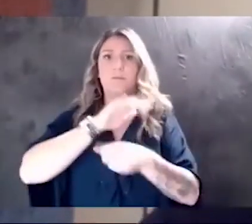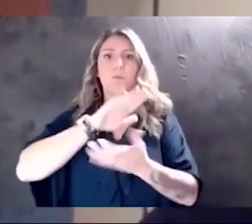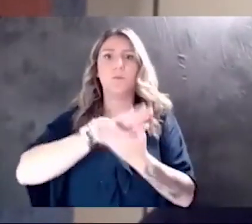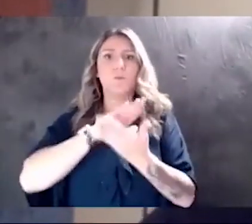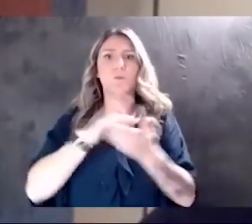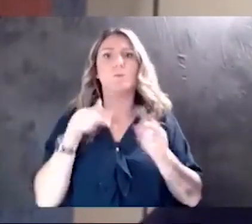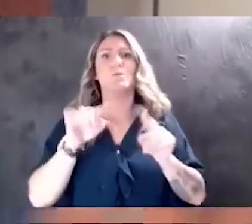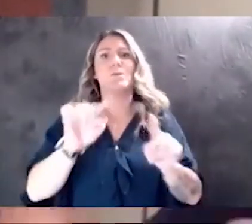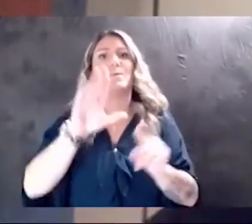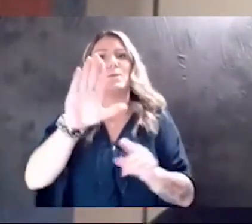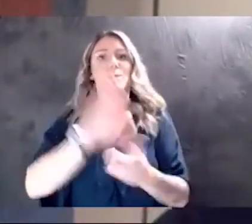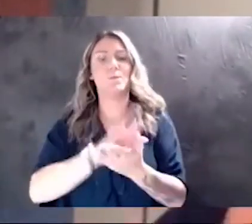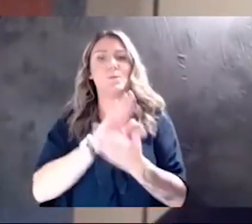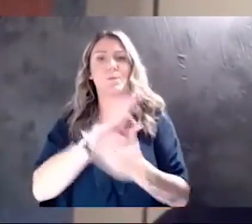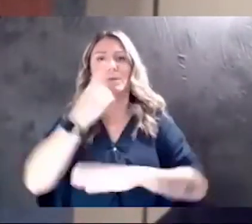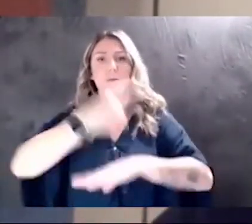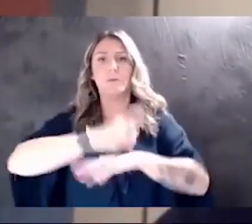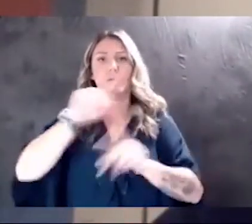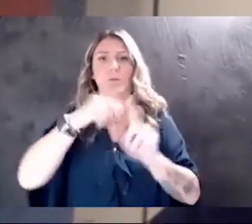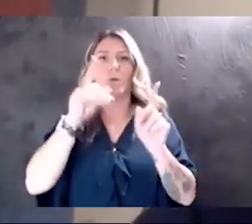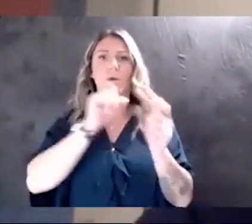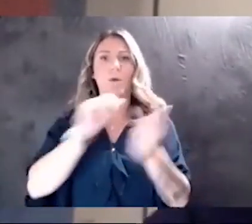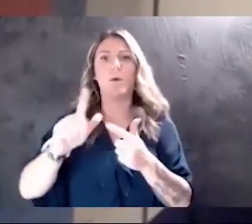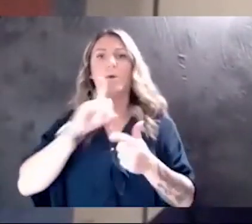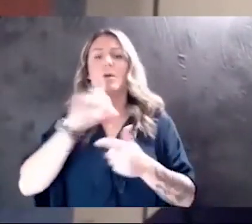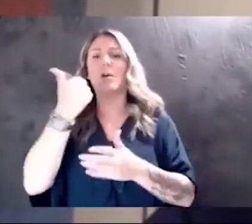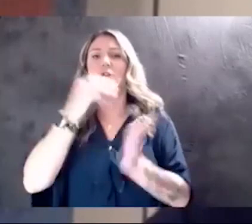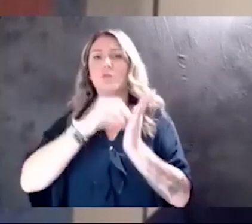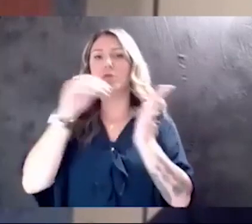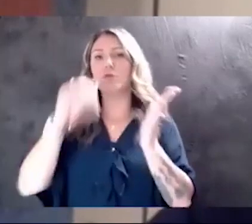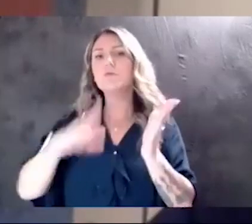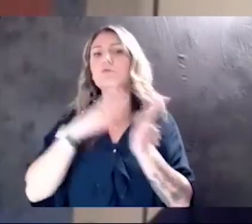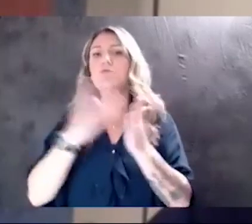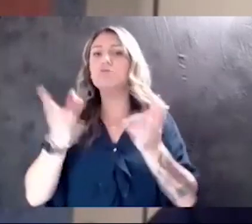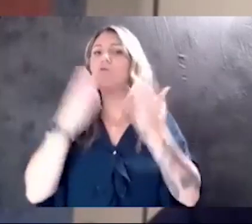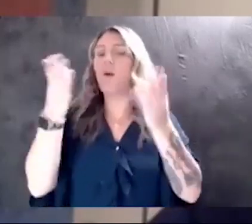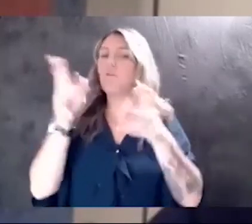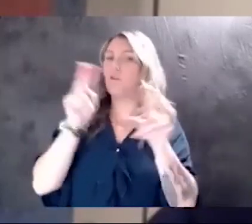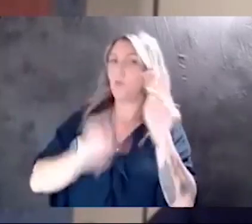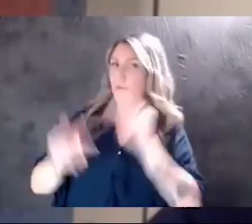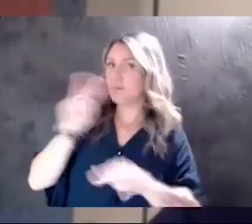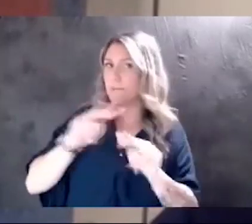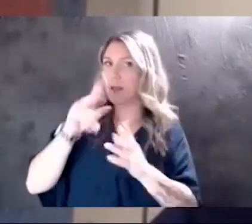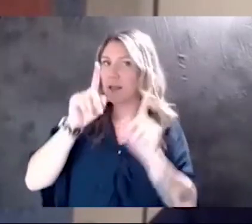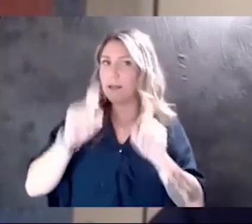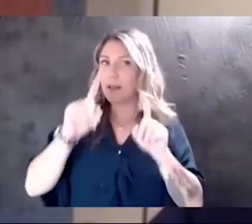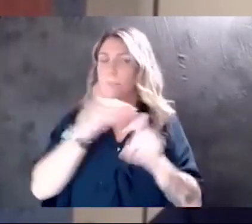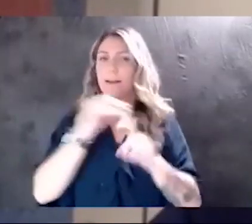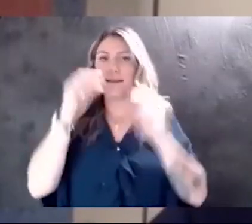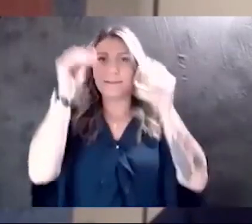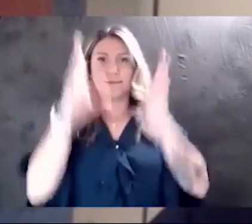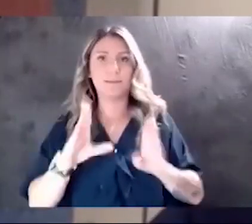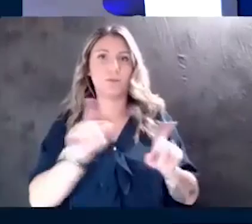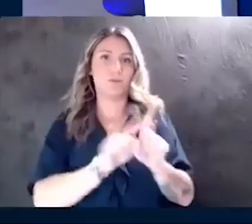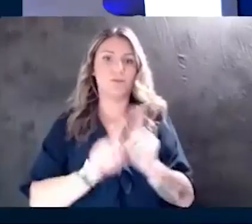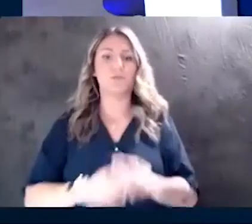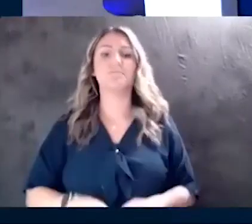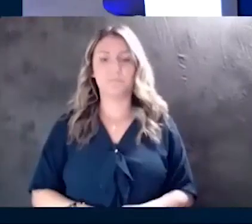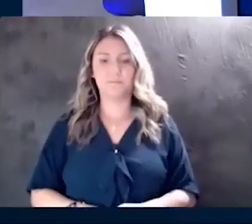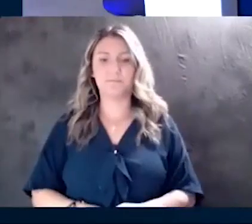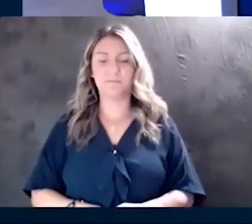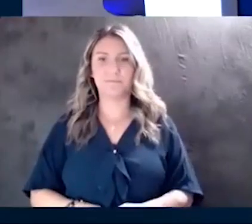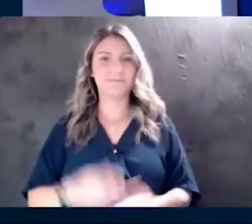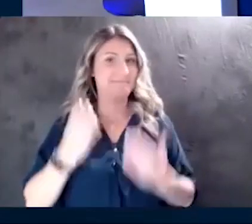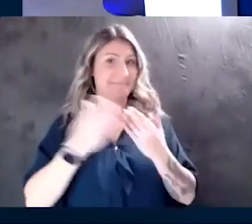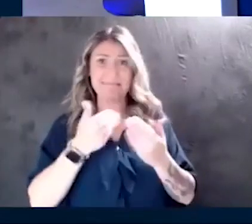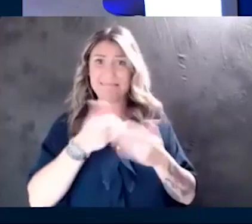during their school day when all the other students who are offered surveillance testing and teachers as well will be offered that. Easy accessibility